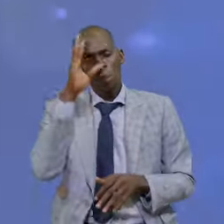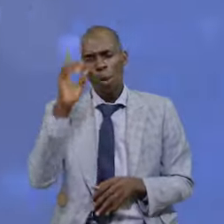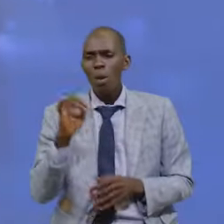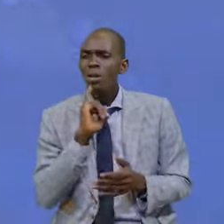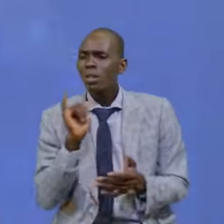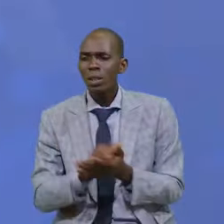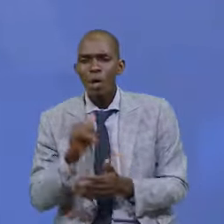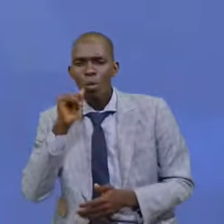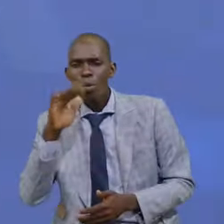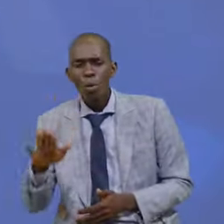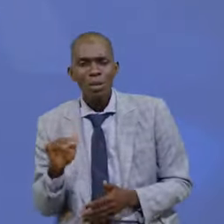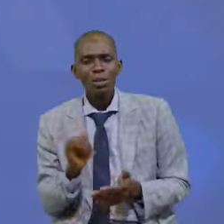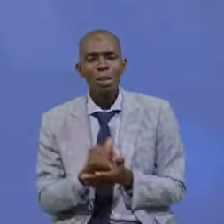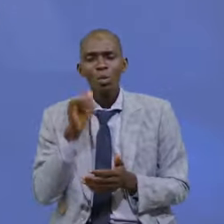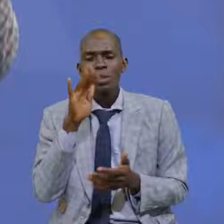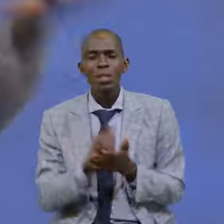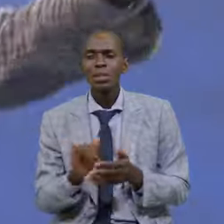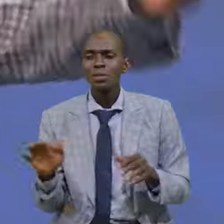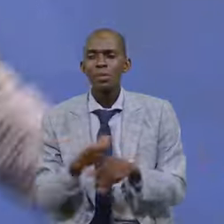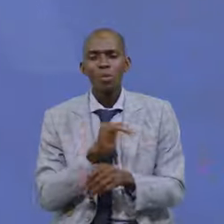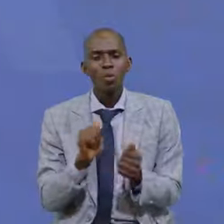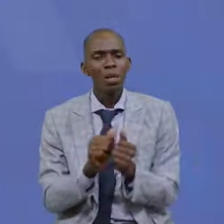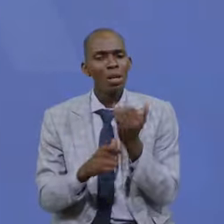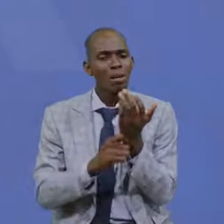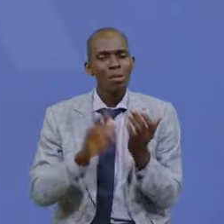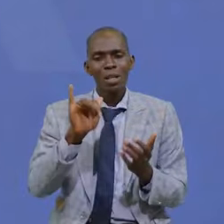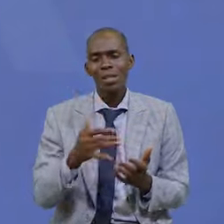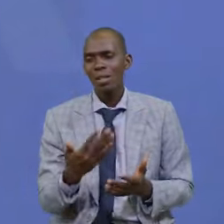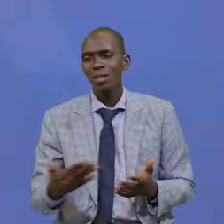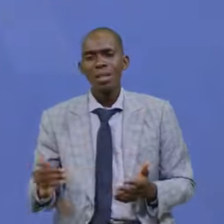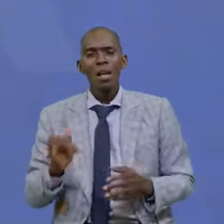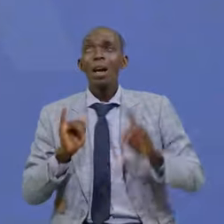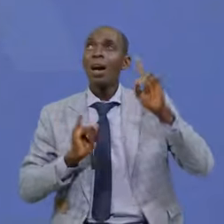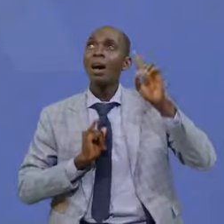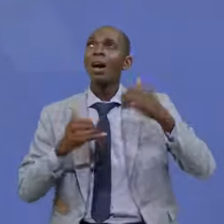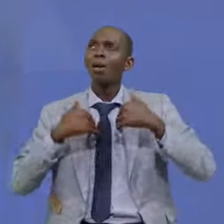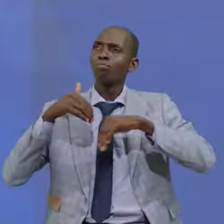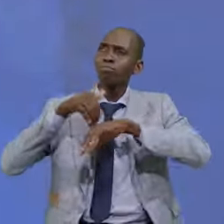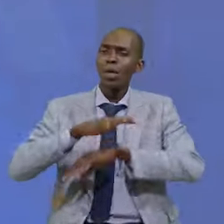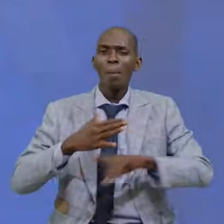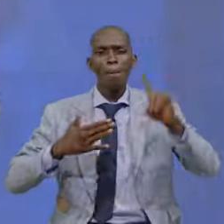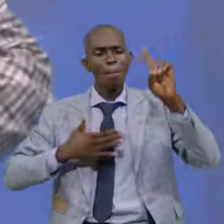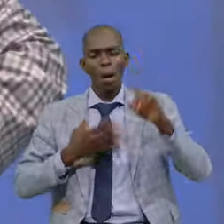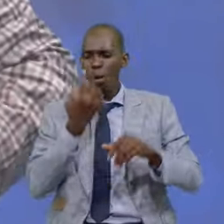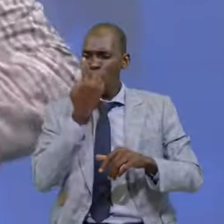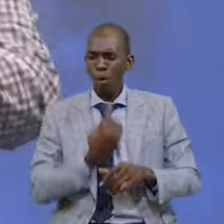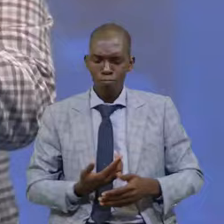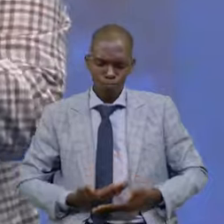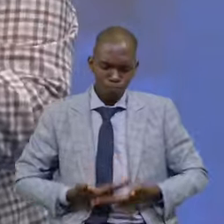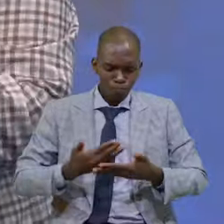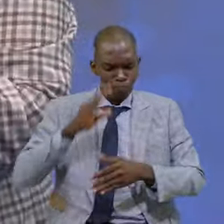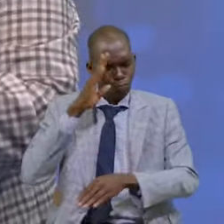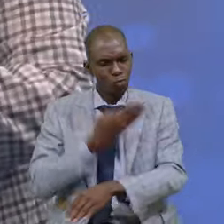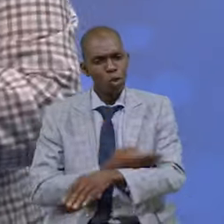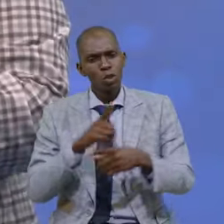the licentious woman? I've sent my only begotten son to save him. And